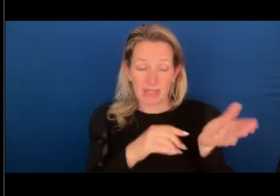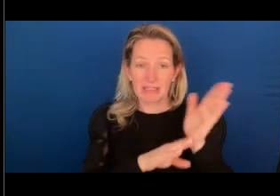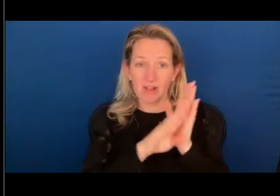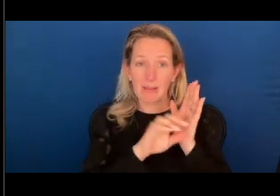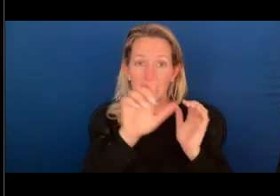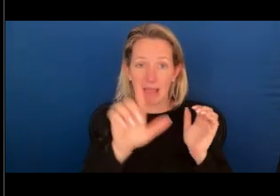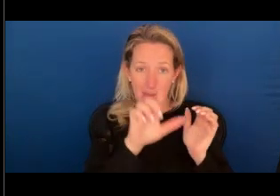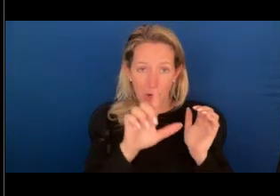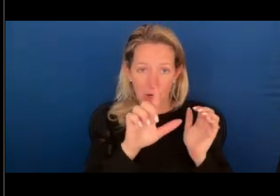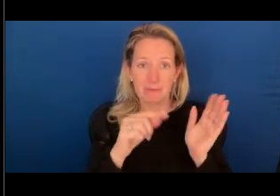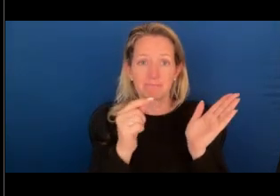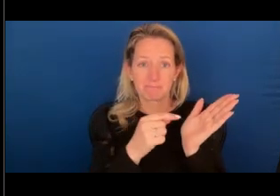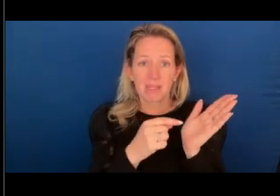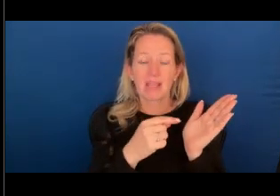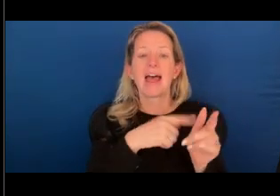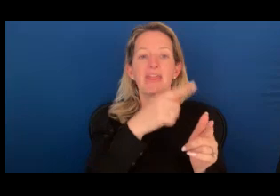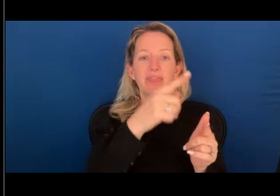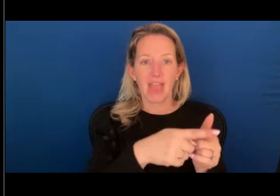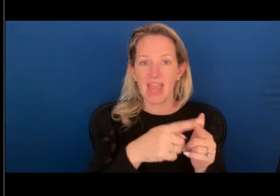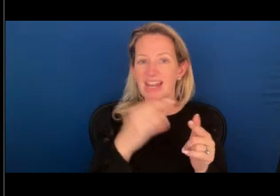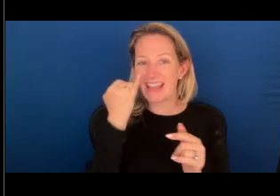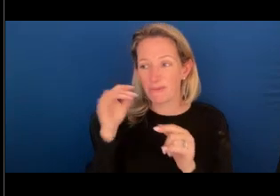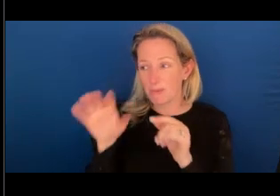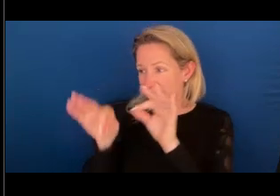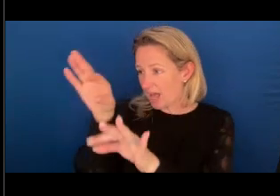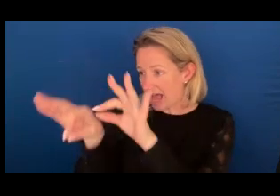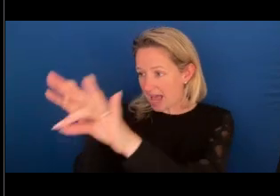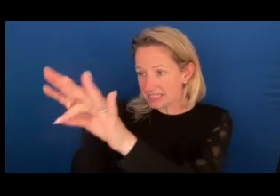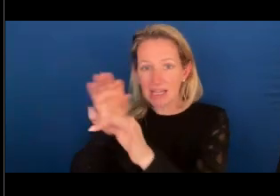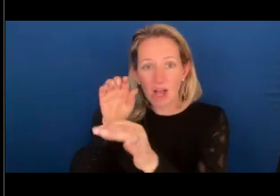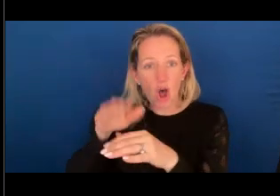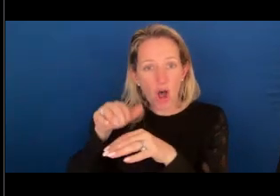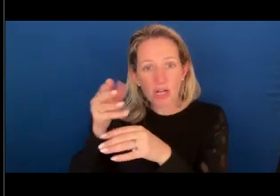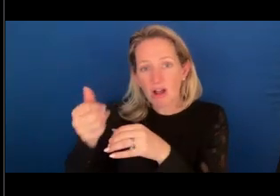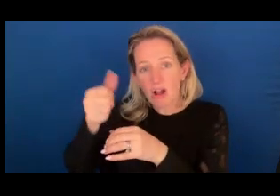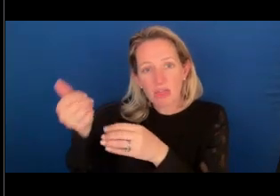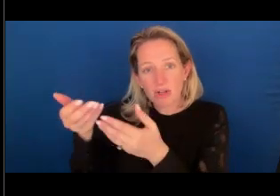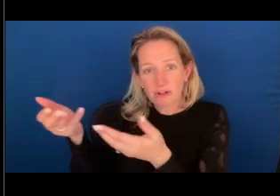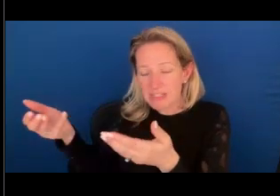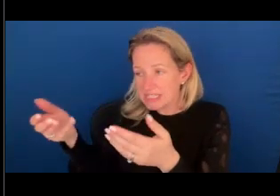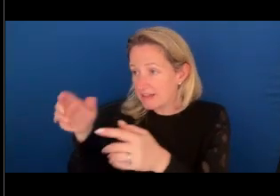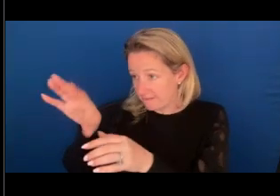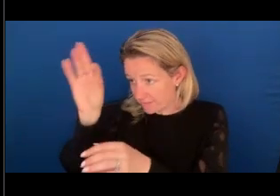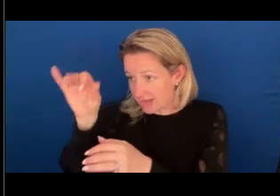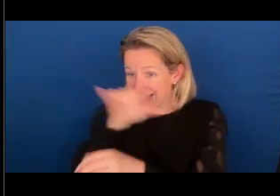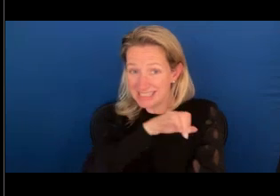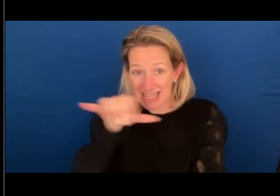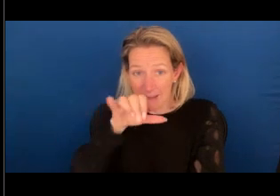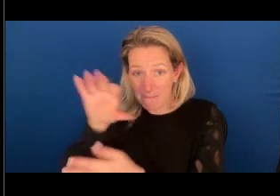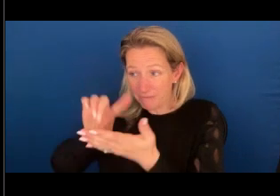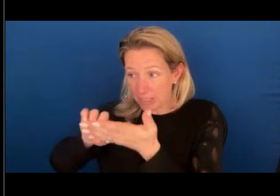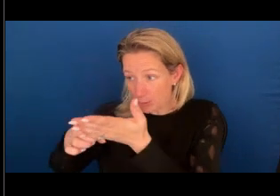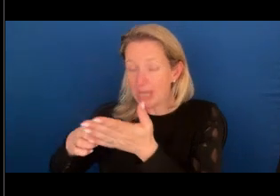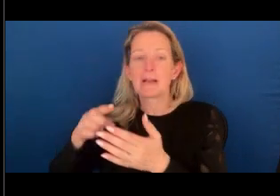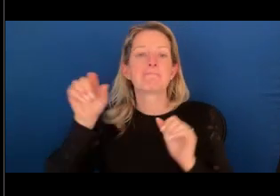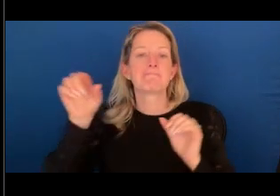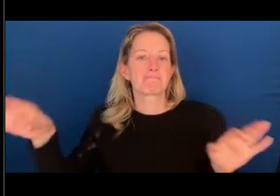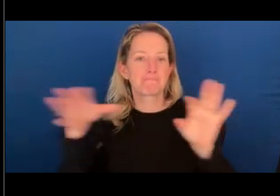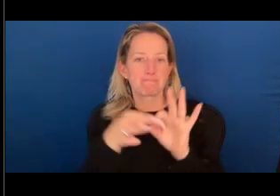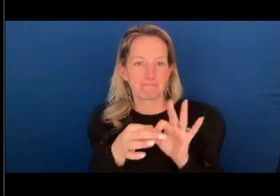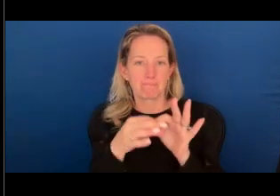quickly by comparing those things to each other. Okay, so that is the idea of the AI-based characterization. And once we identify